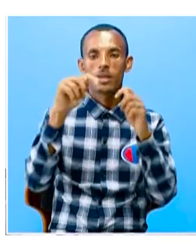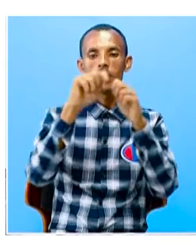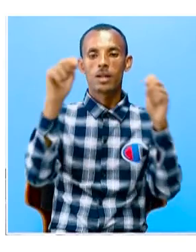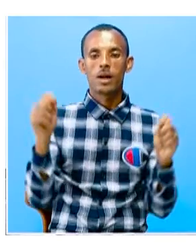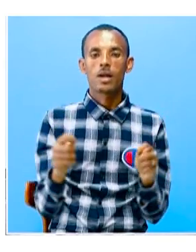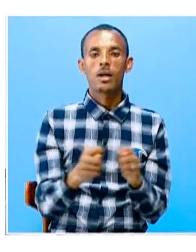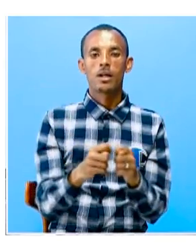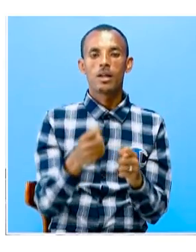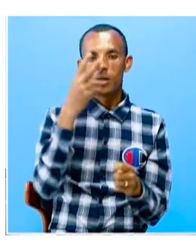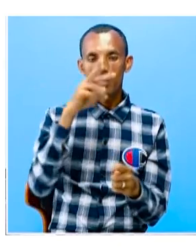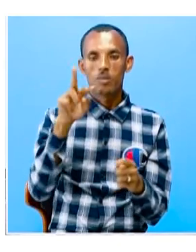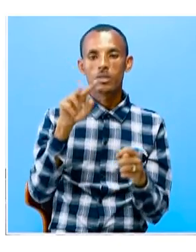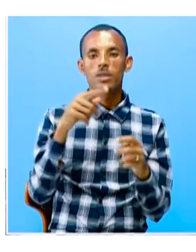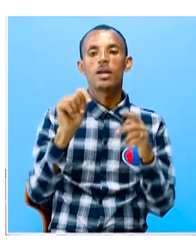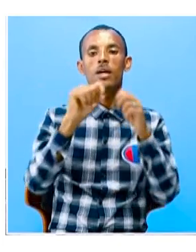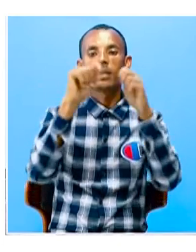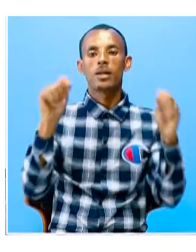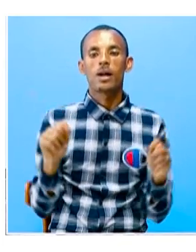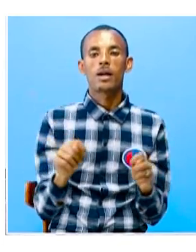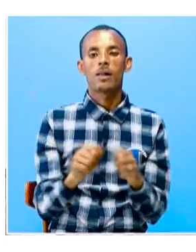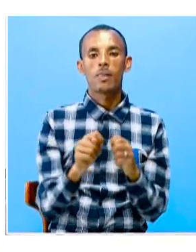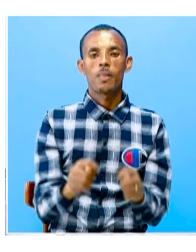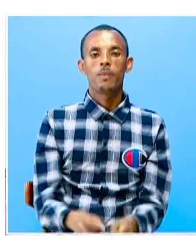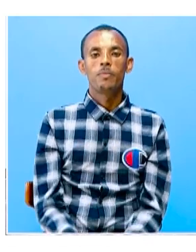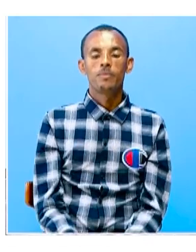look, this one is the triangle.